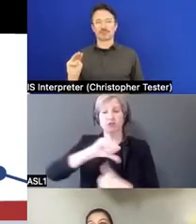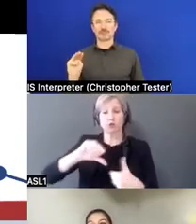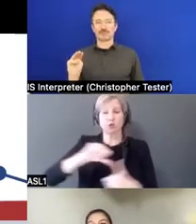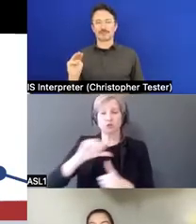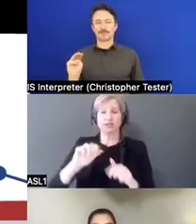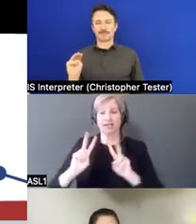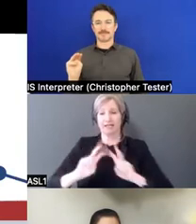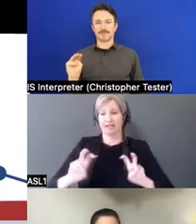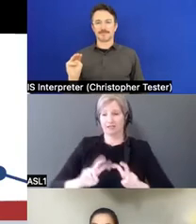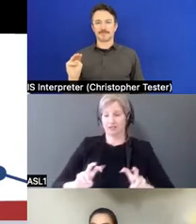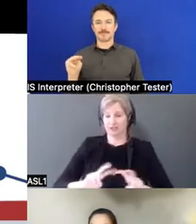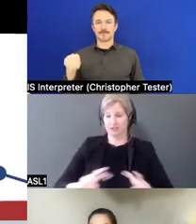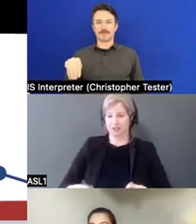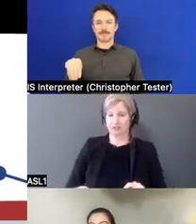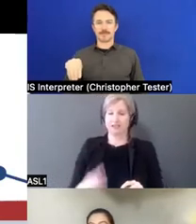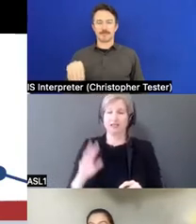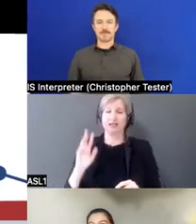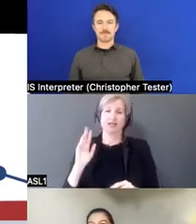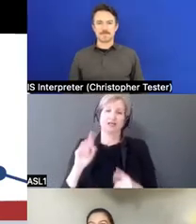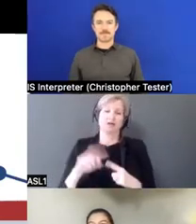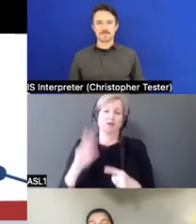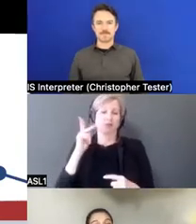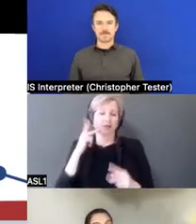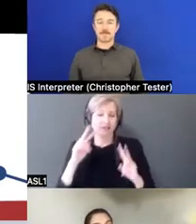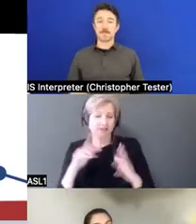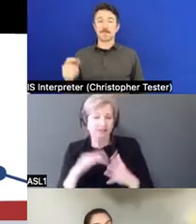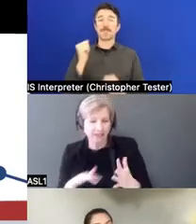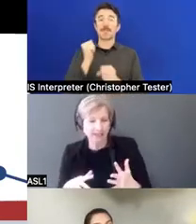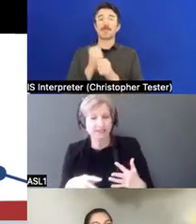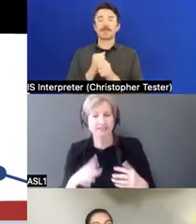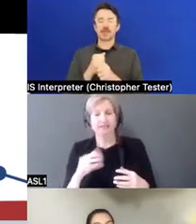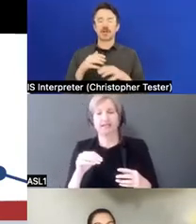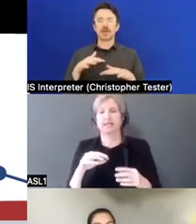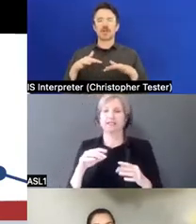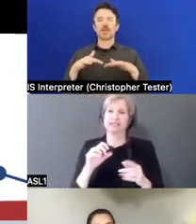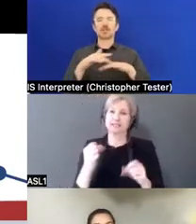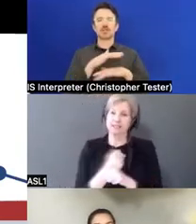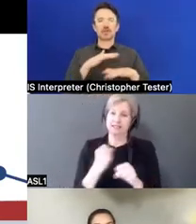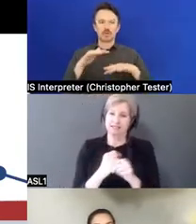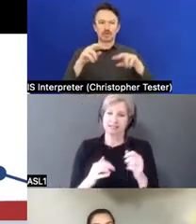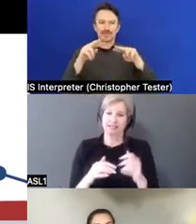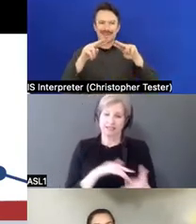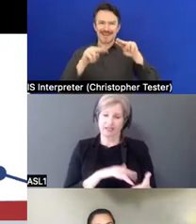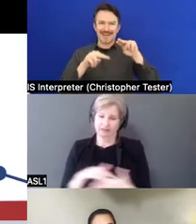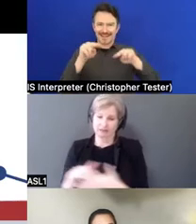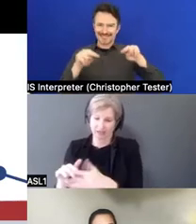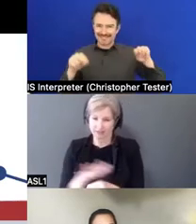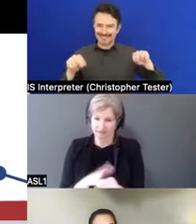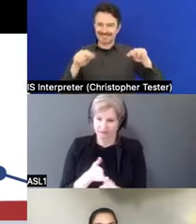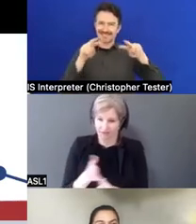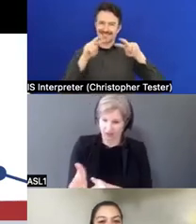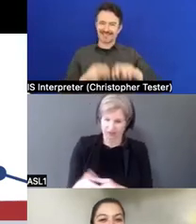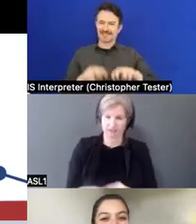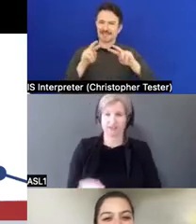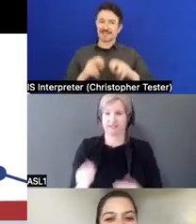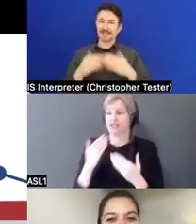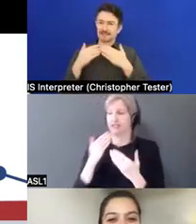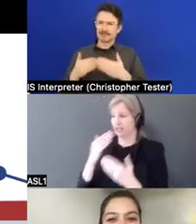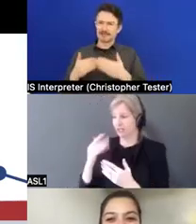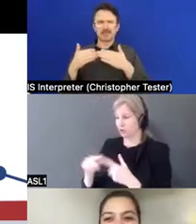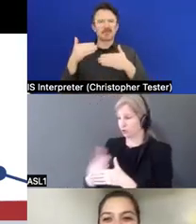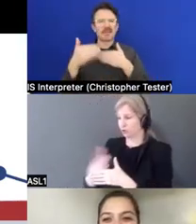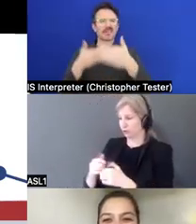Division, Analytical Studies, Methodology, and Statistical Infrastructure field at StatsCan. And it's a pleasure to have you sharing with